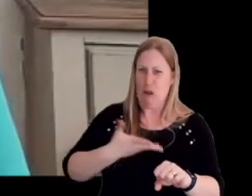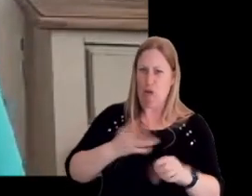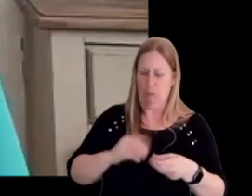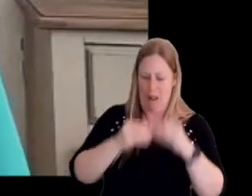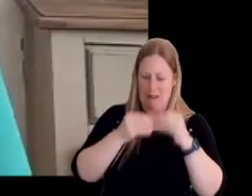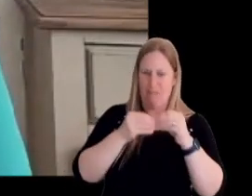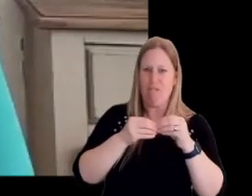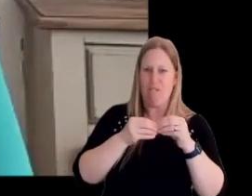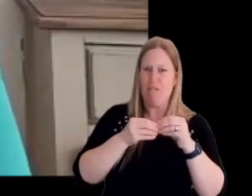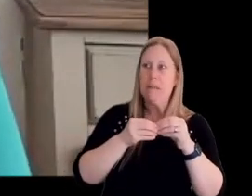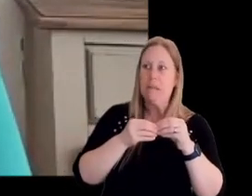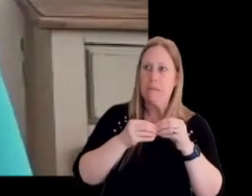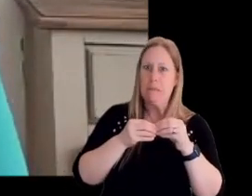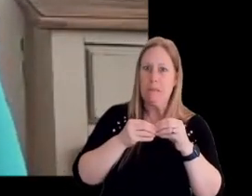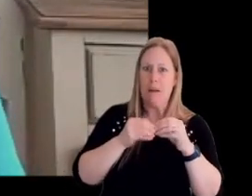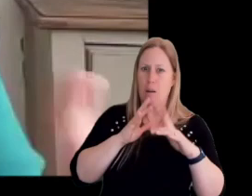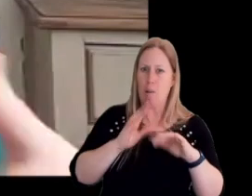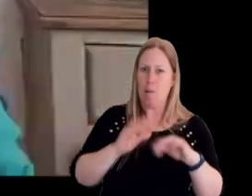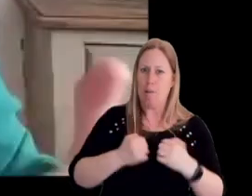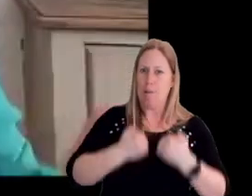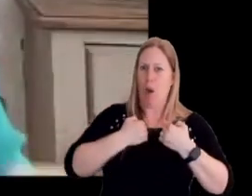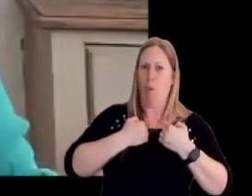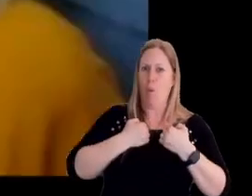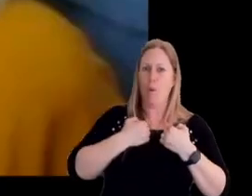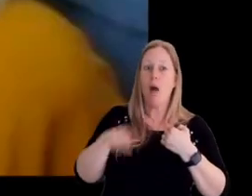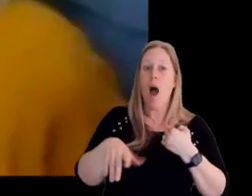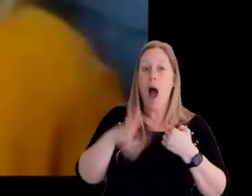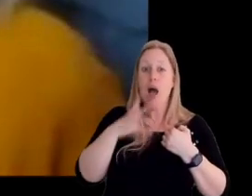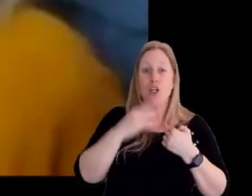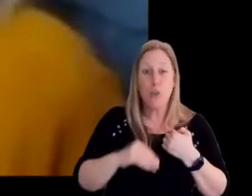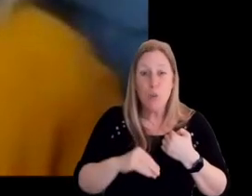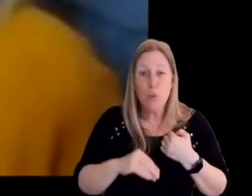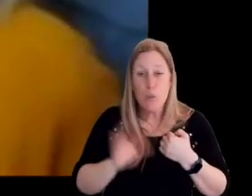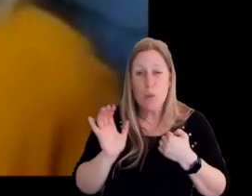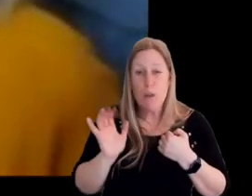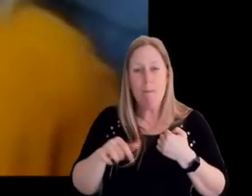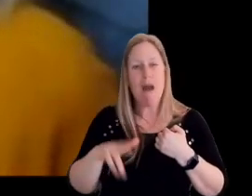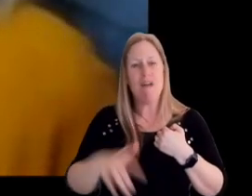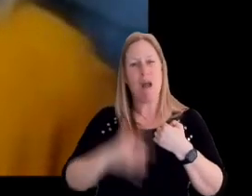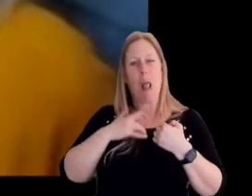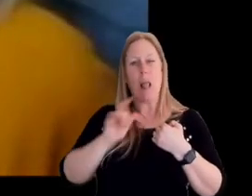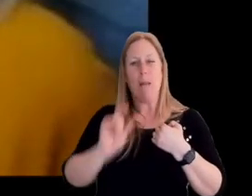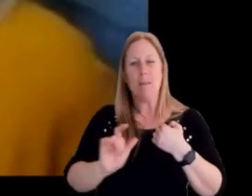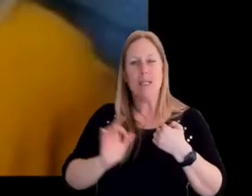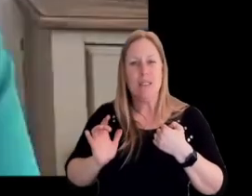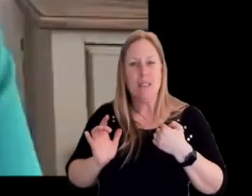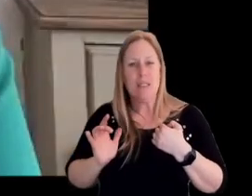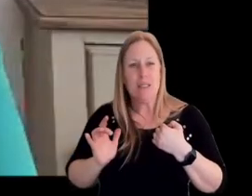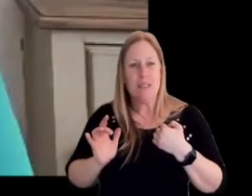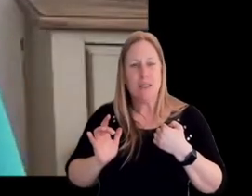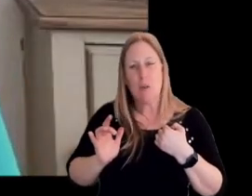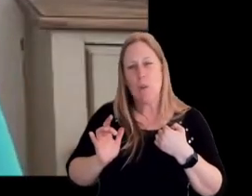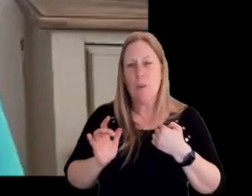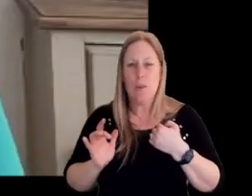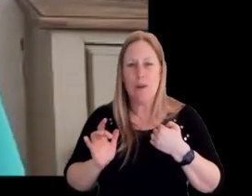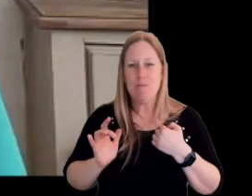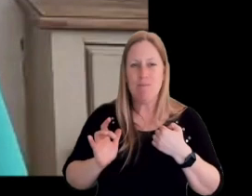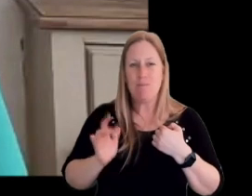creative title, in the sense that, I mean, I do use it, but I've always felt a bit